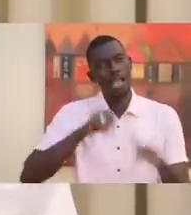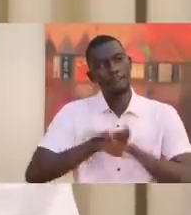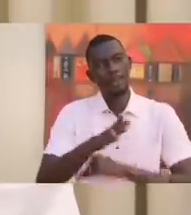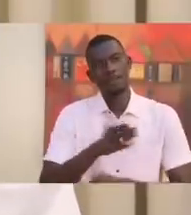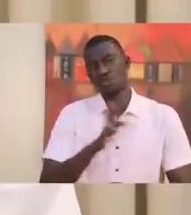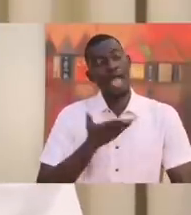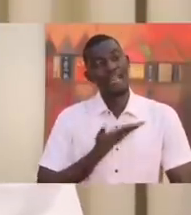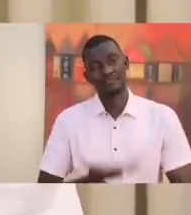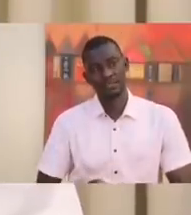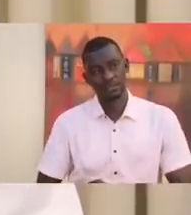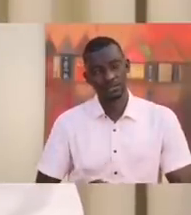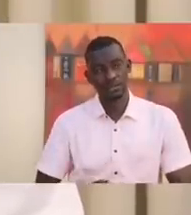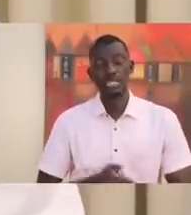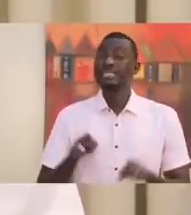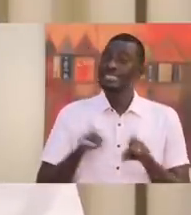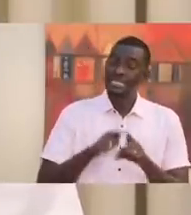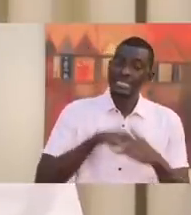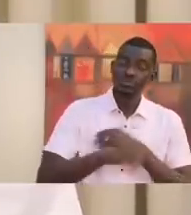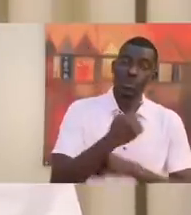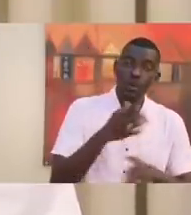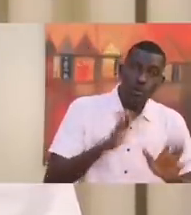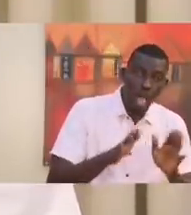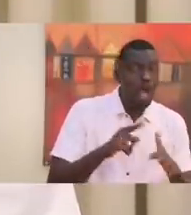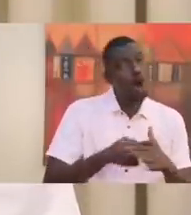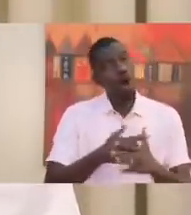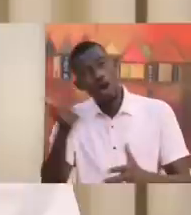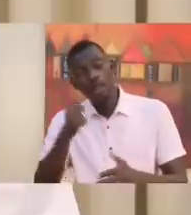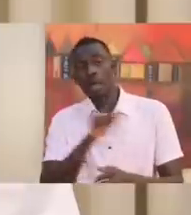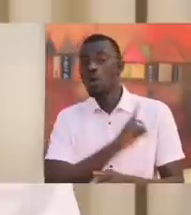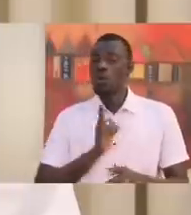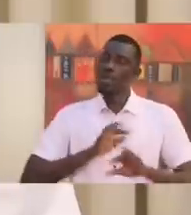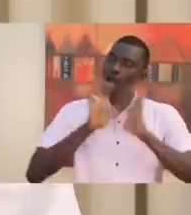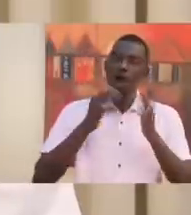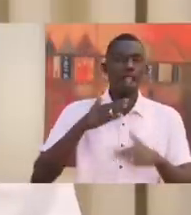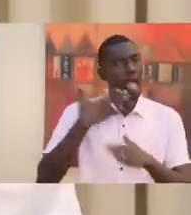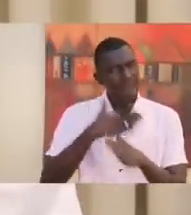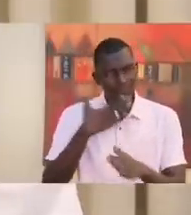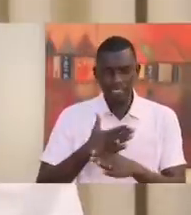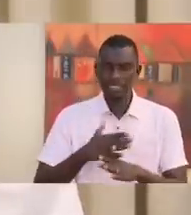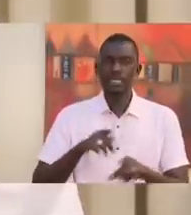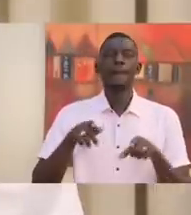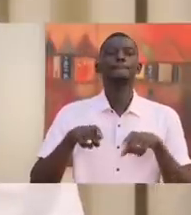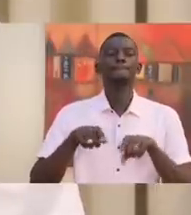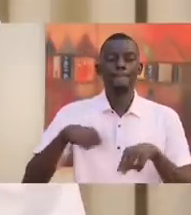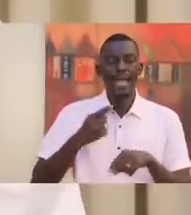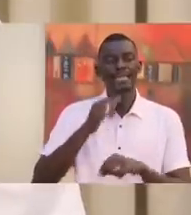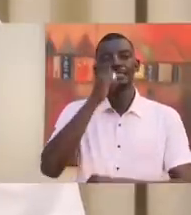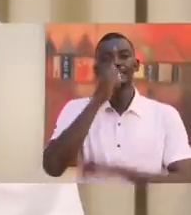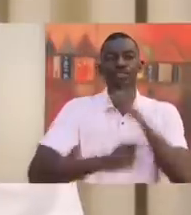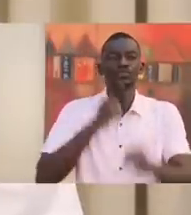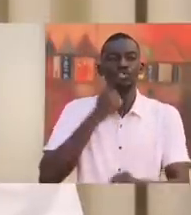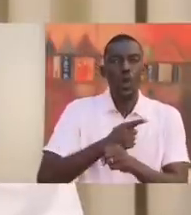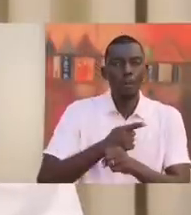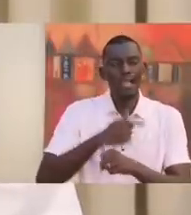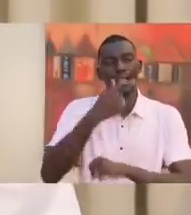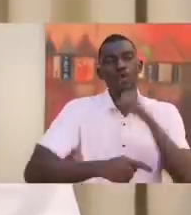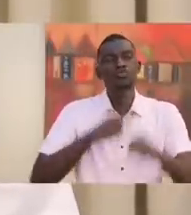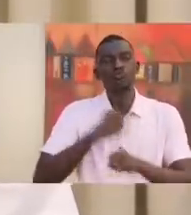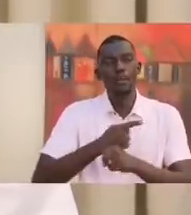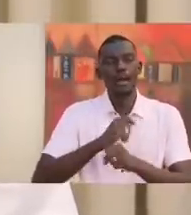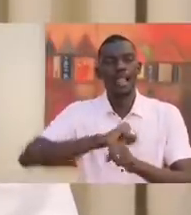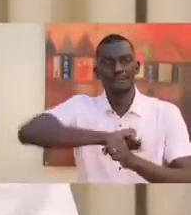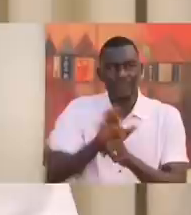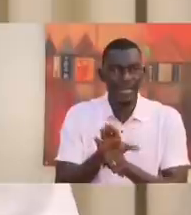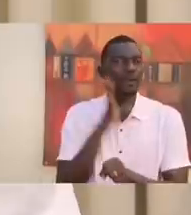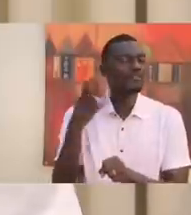ketoto katung state of public emergency mi yalonko a president ya declare nung jamal ni chochol ibebe sorondine woto nyindo sa in